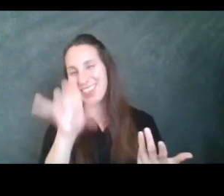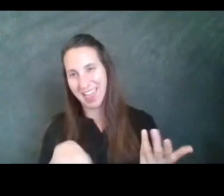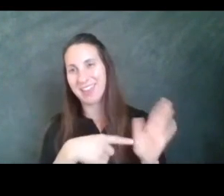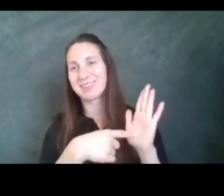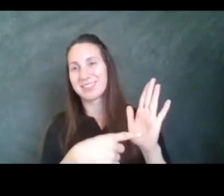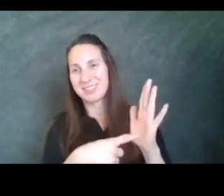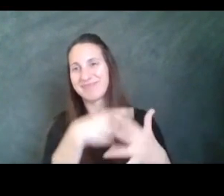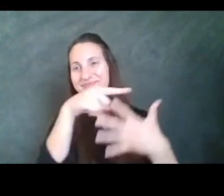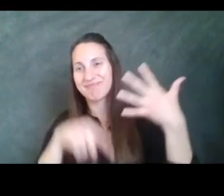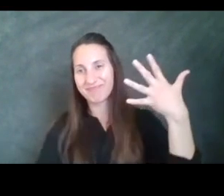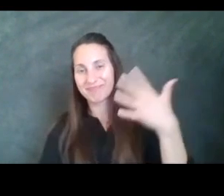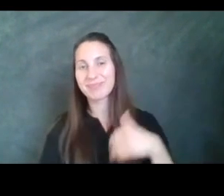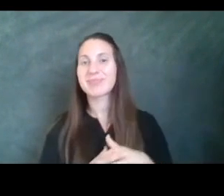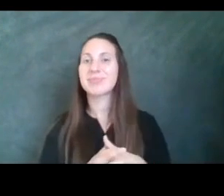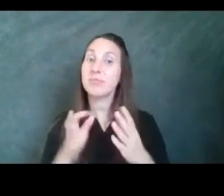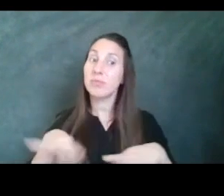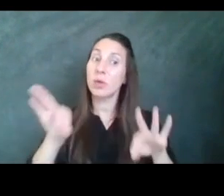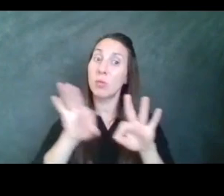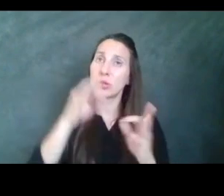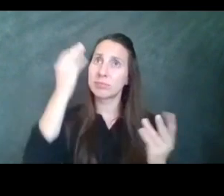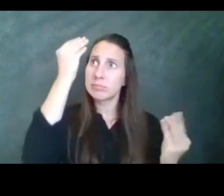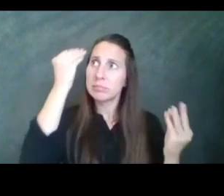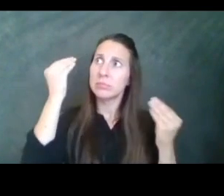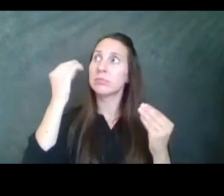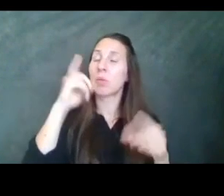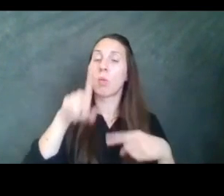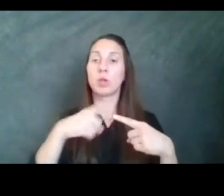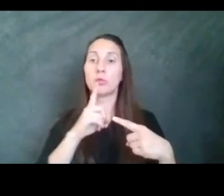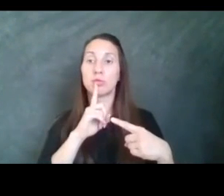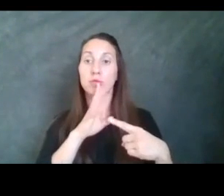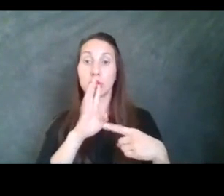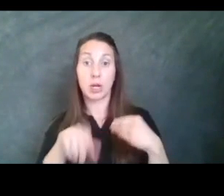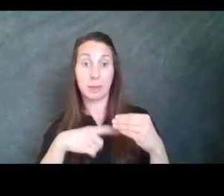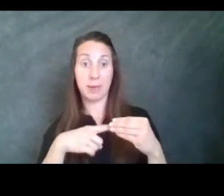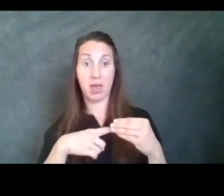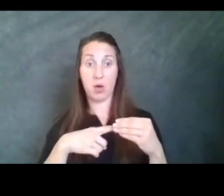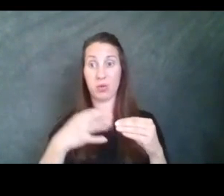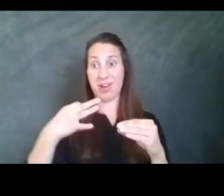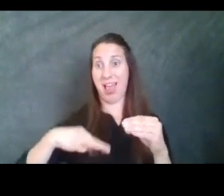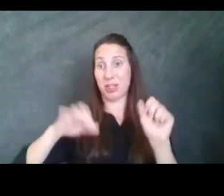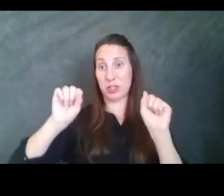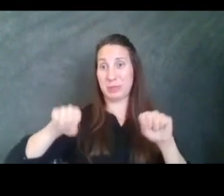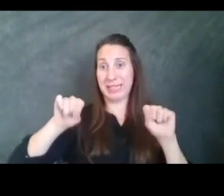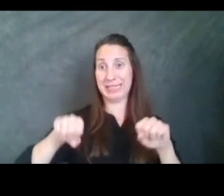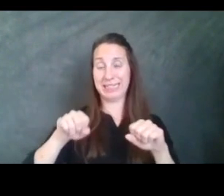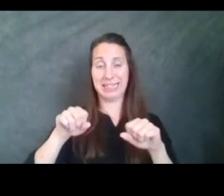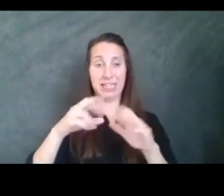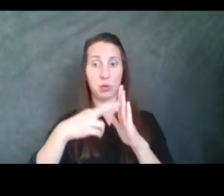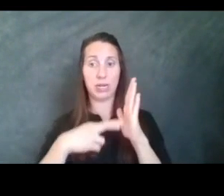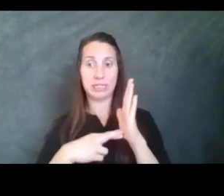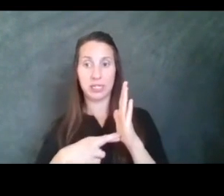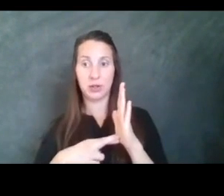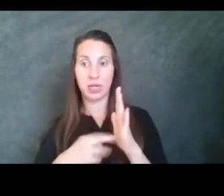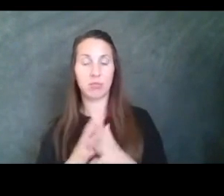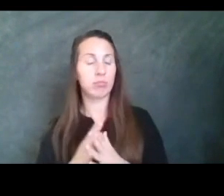need to think about when you talk about eligibility criteria, and these things happen,